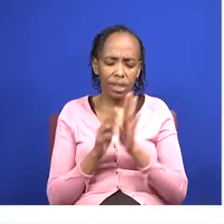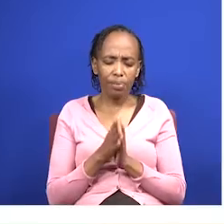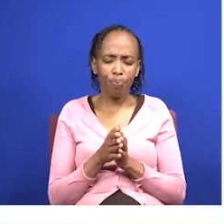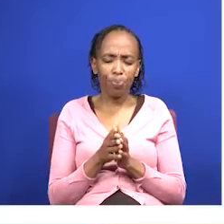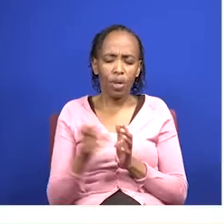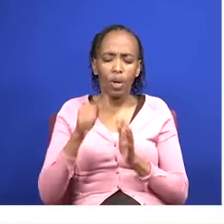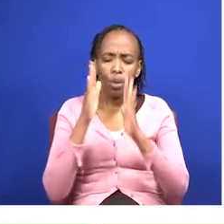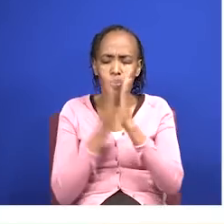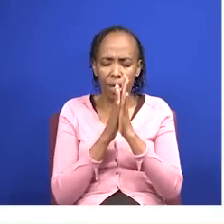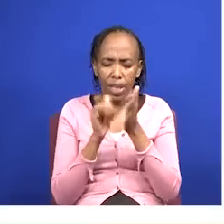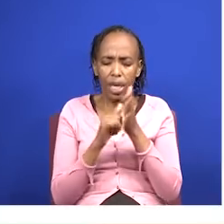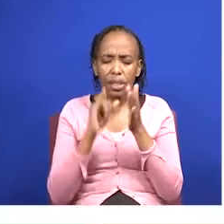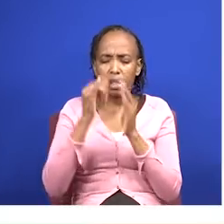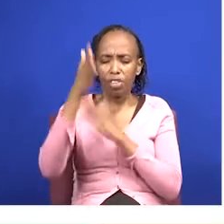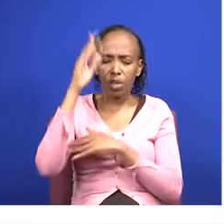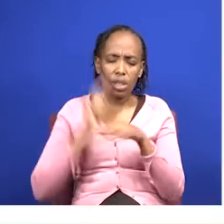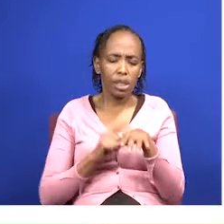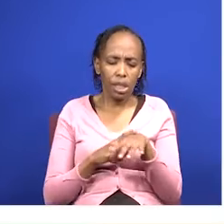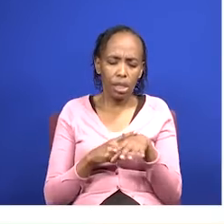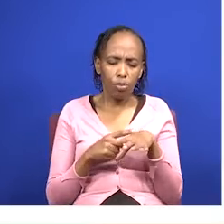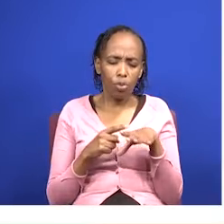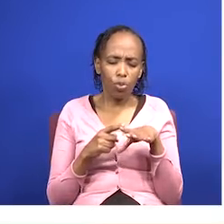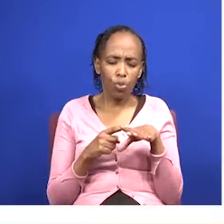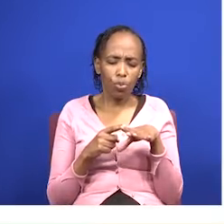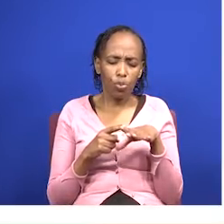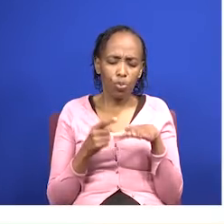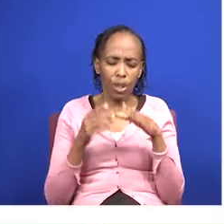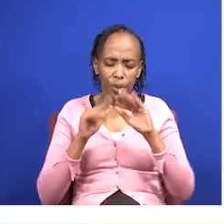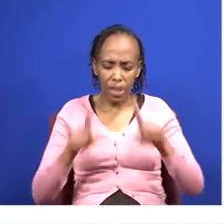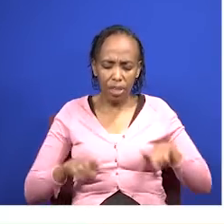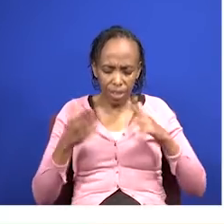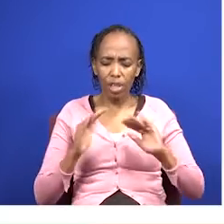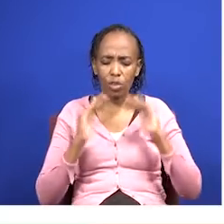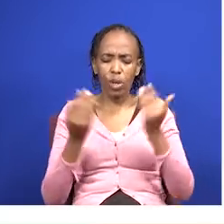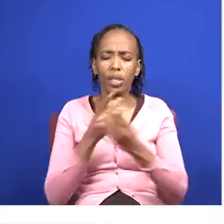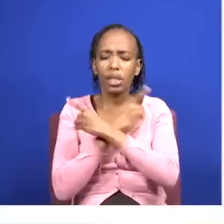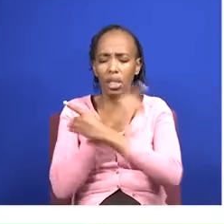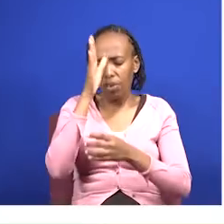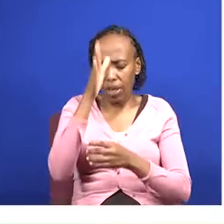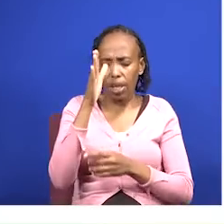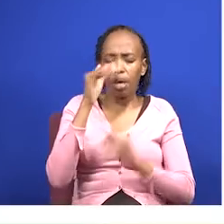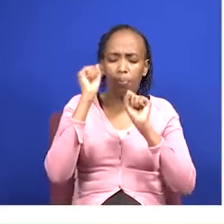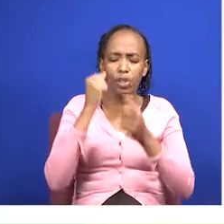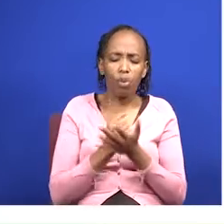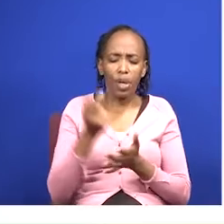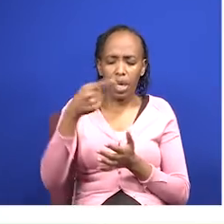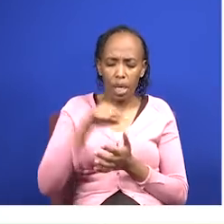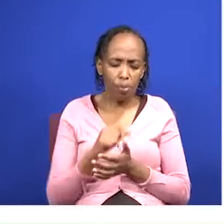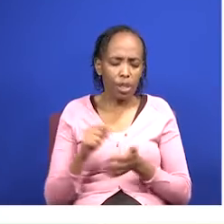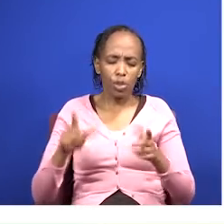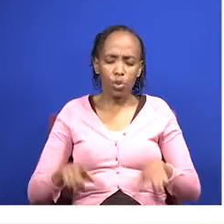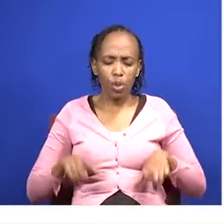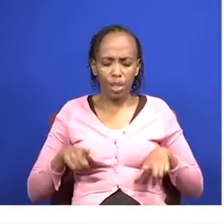forgiveness. We pray that Jehovah God, as we live in this world, oh dear Father, you help